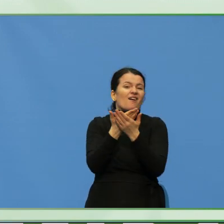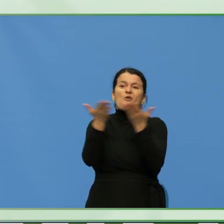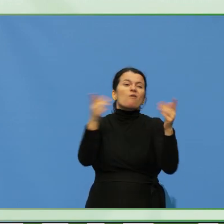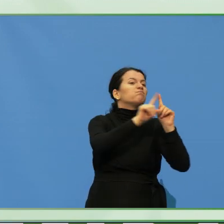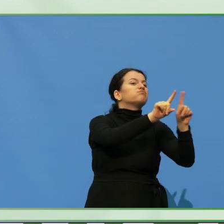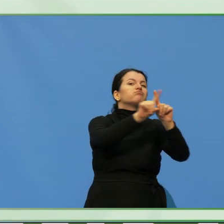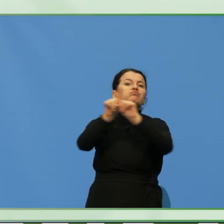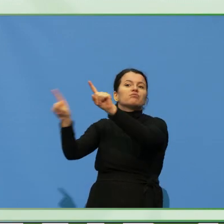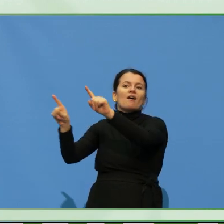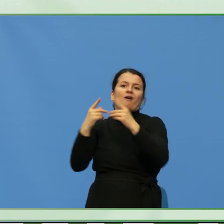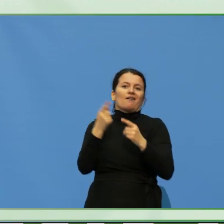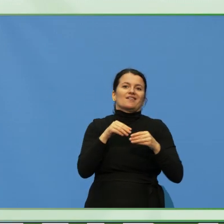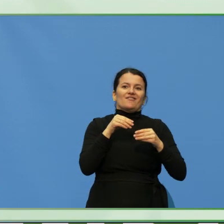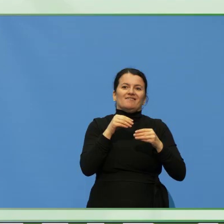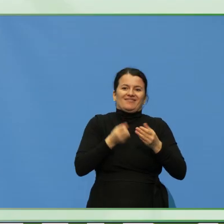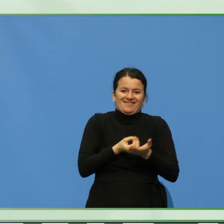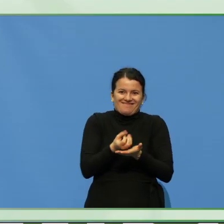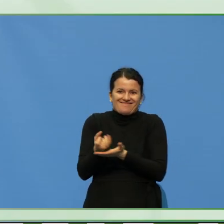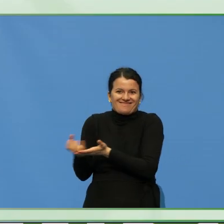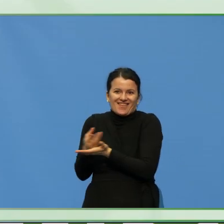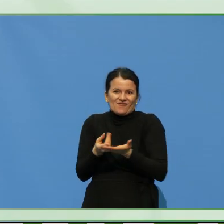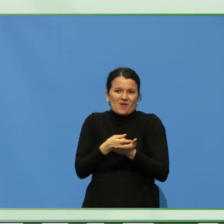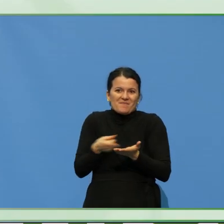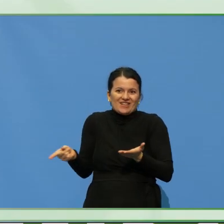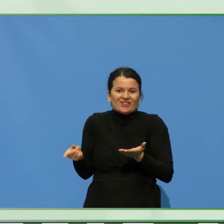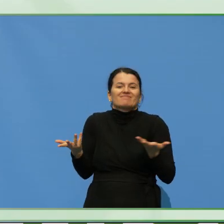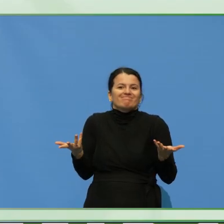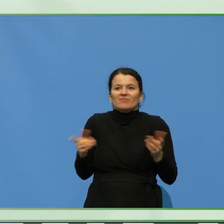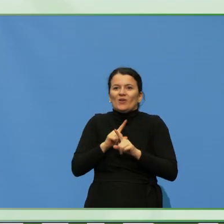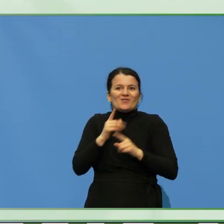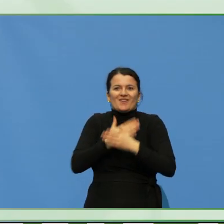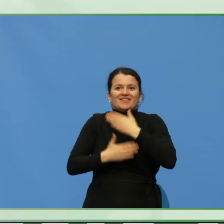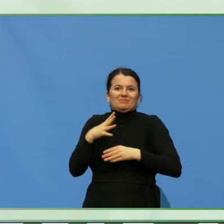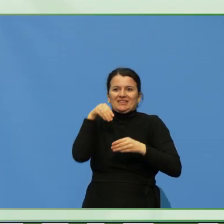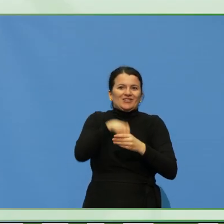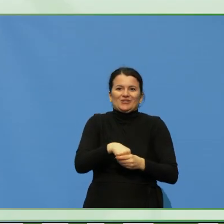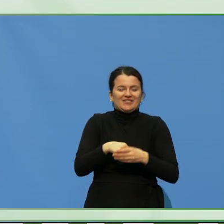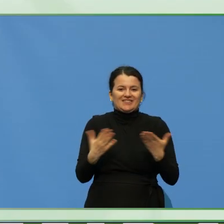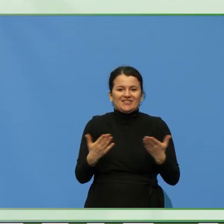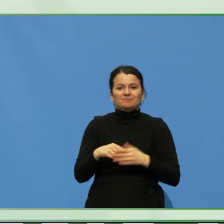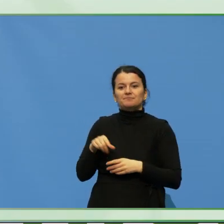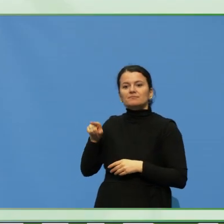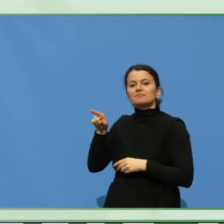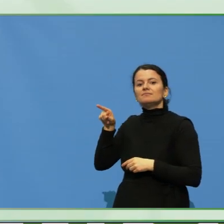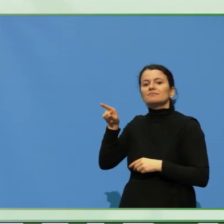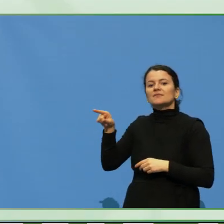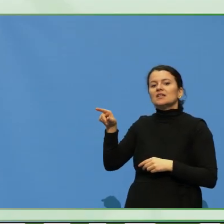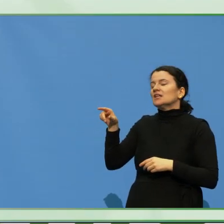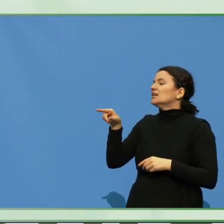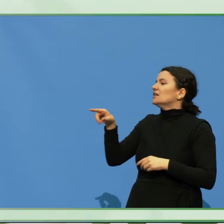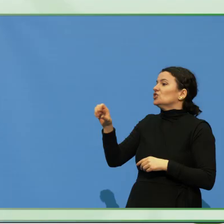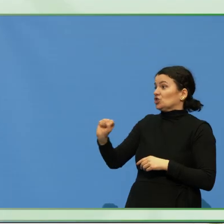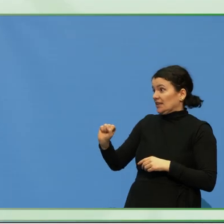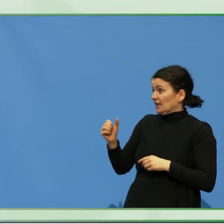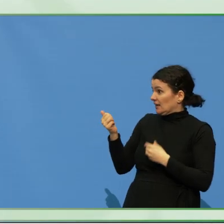comes a text message and a conversation with Sinead Burke. So to your point, let's go back to